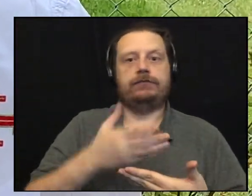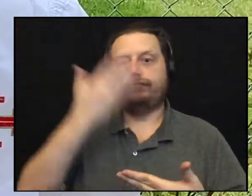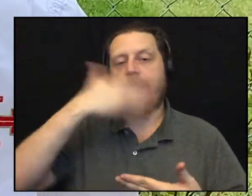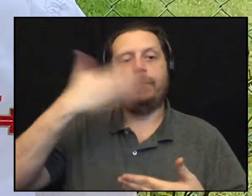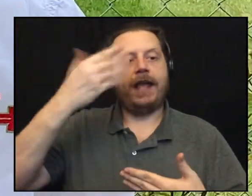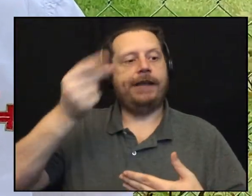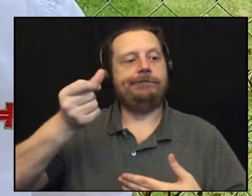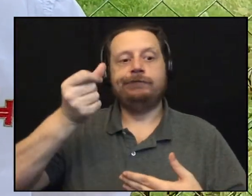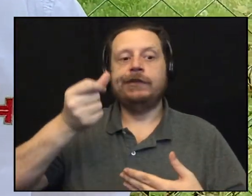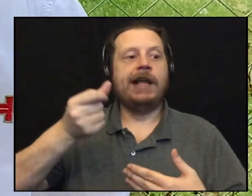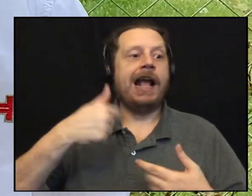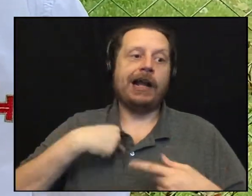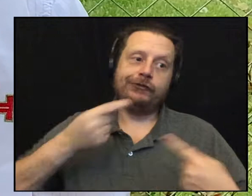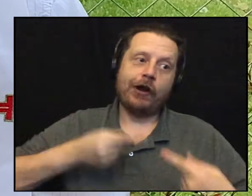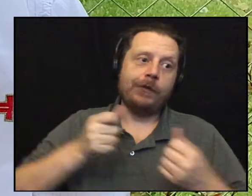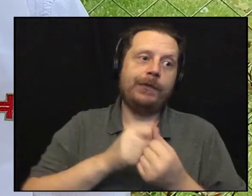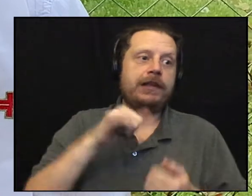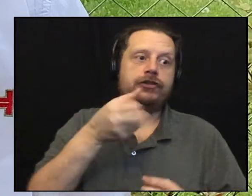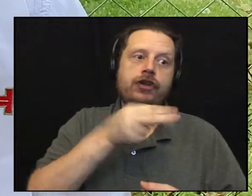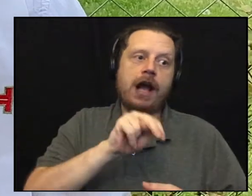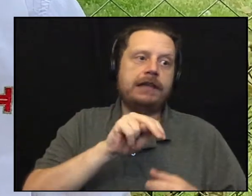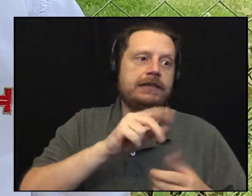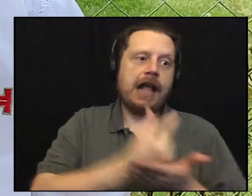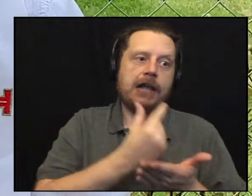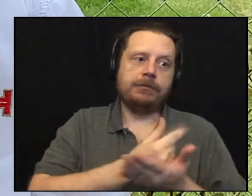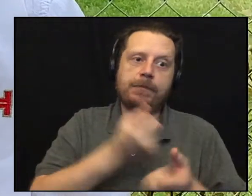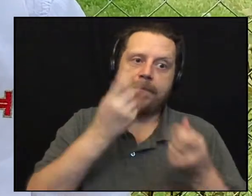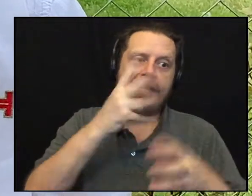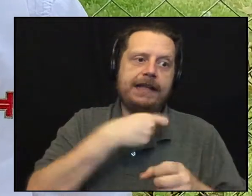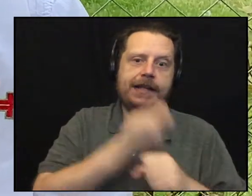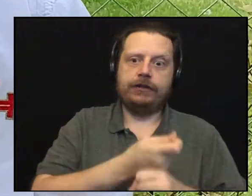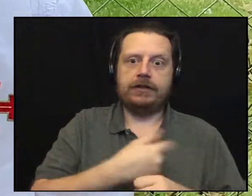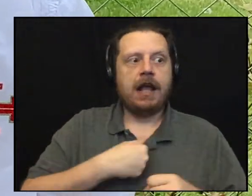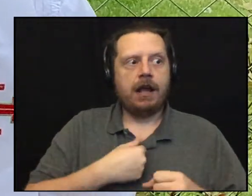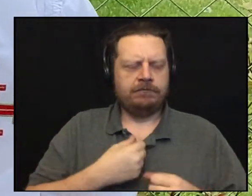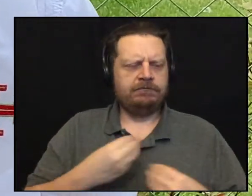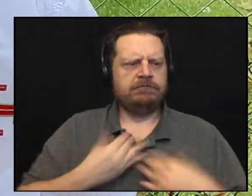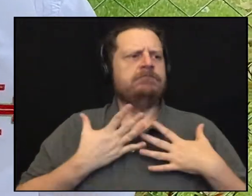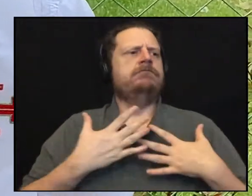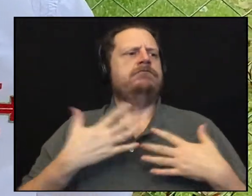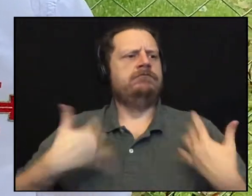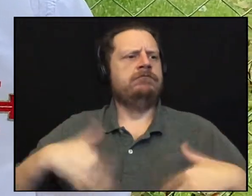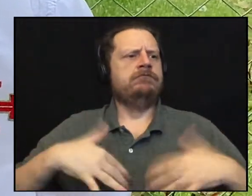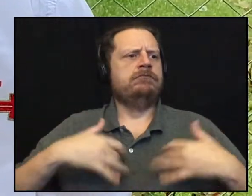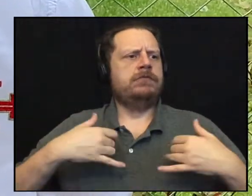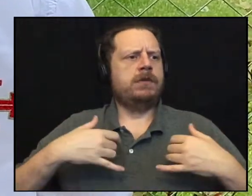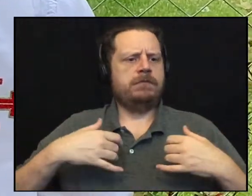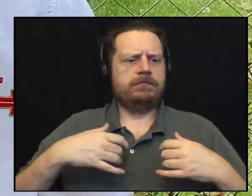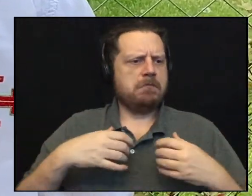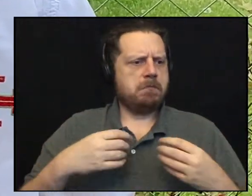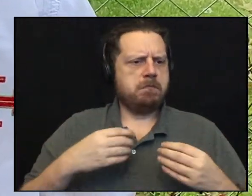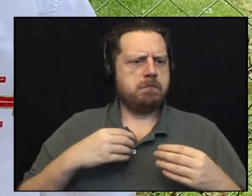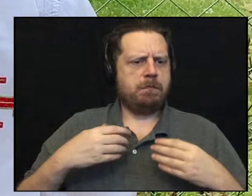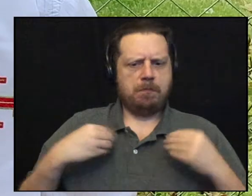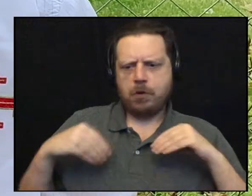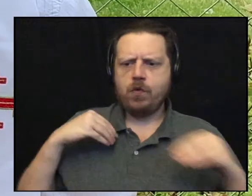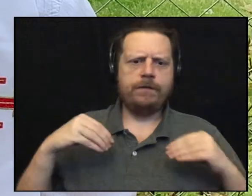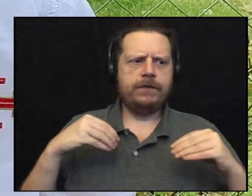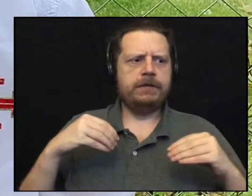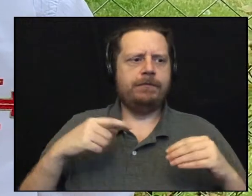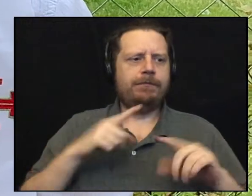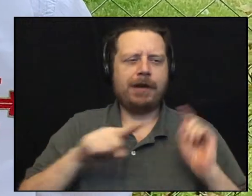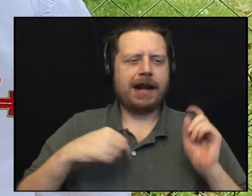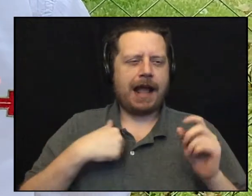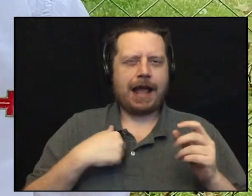with John's gospel. As deeply moving as I find the words, I often get caught up